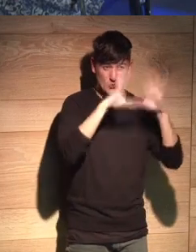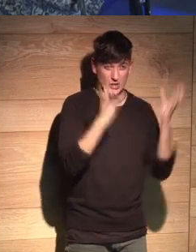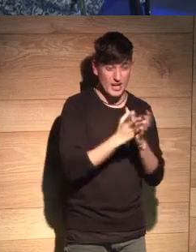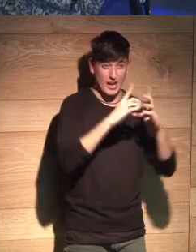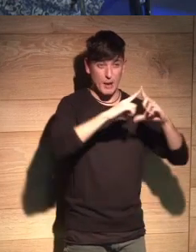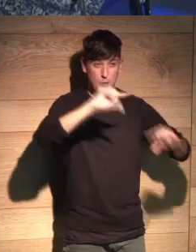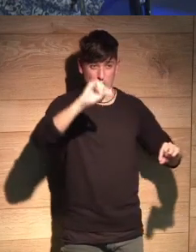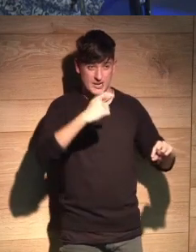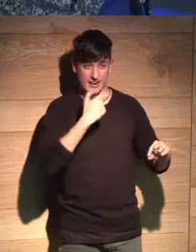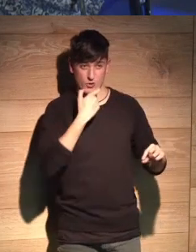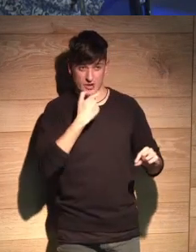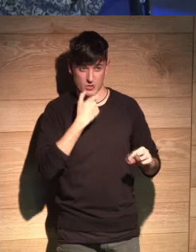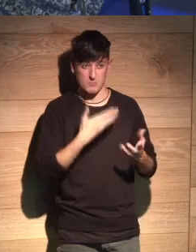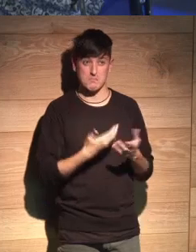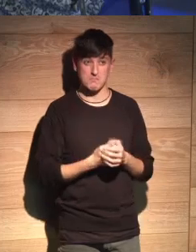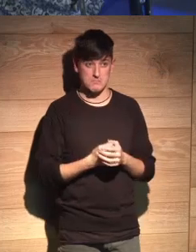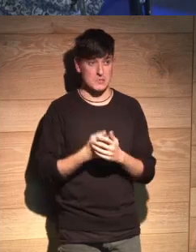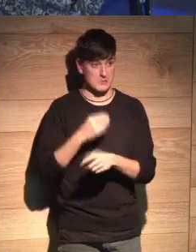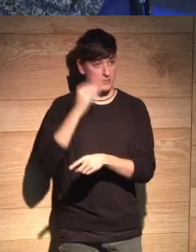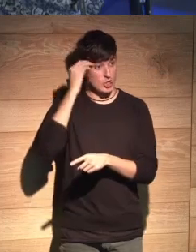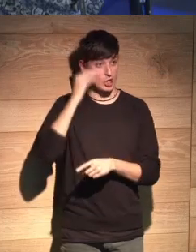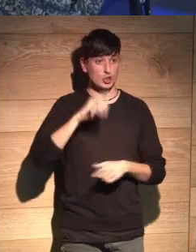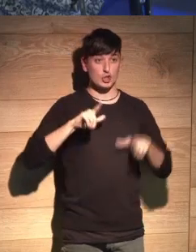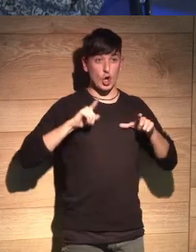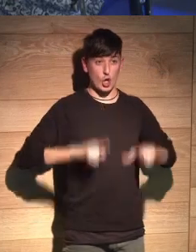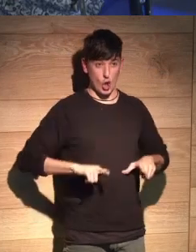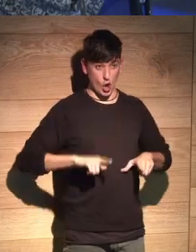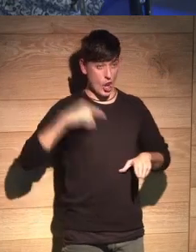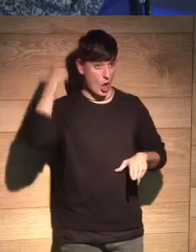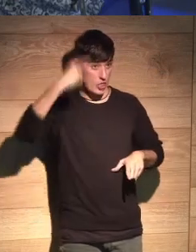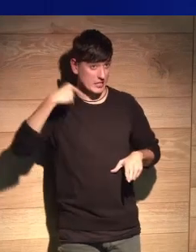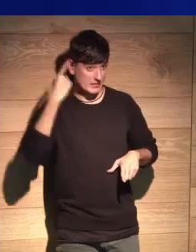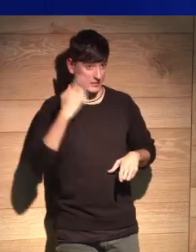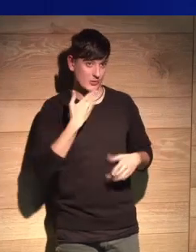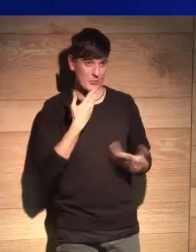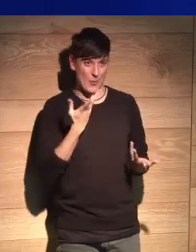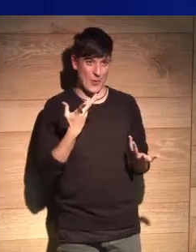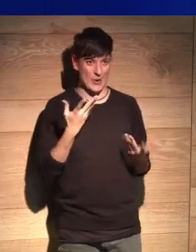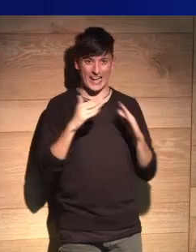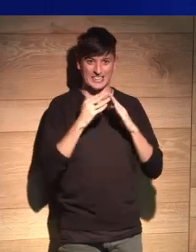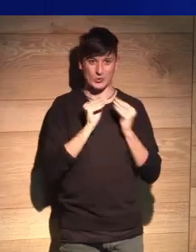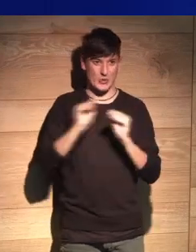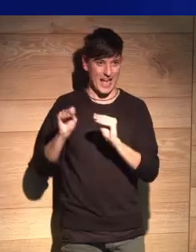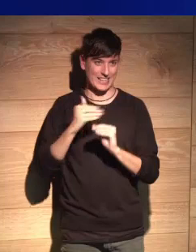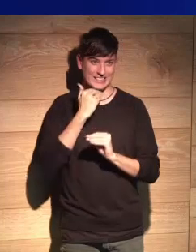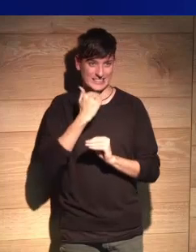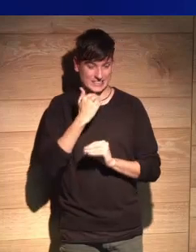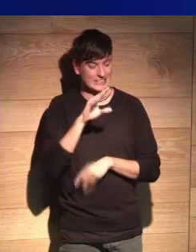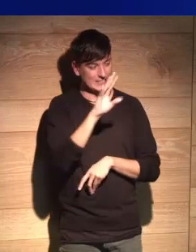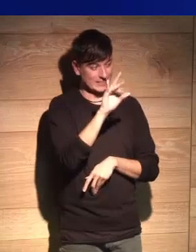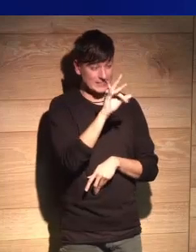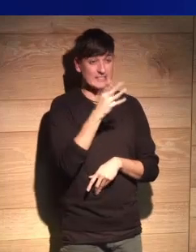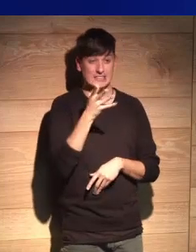is outstanding in Japan and the United Kingdom in her work. You consider London as your second and third